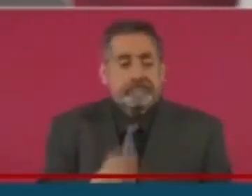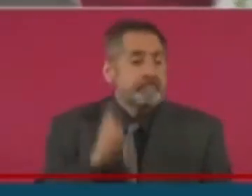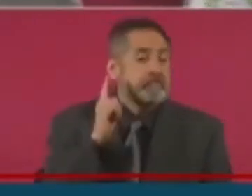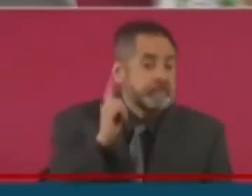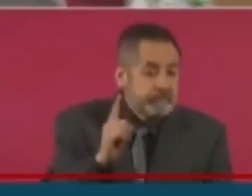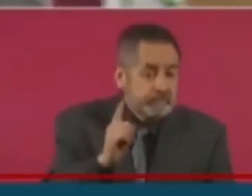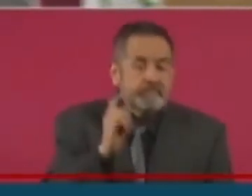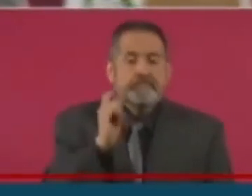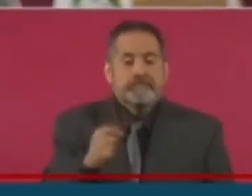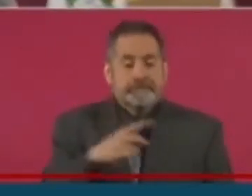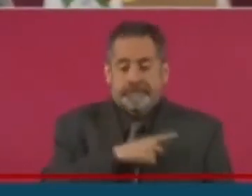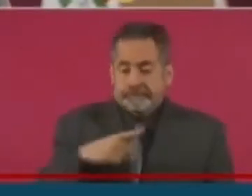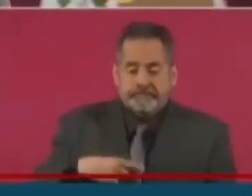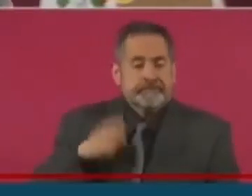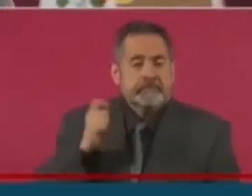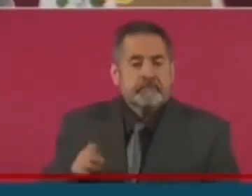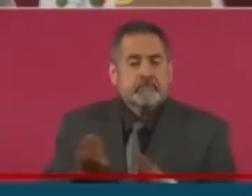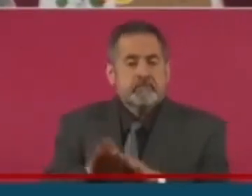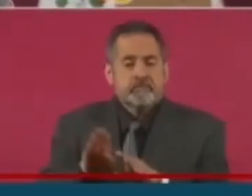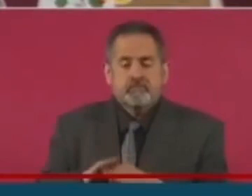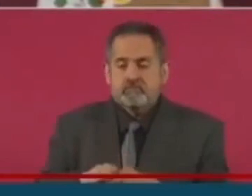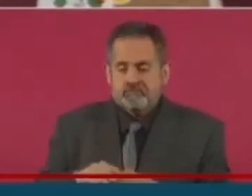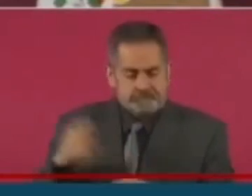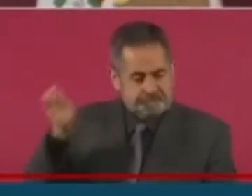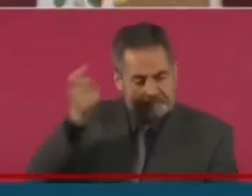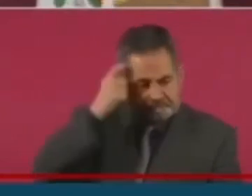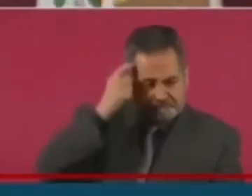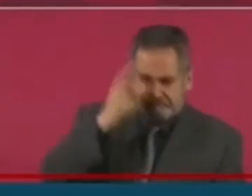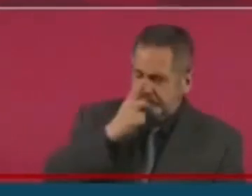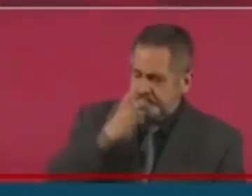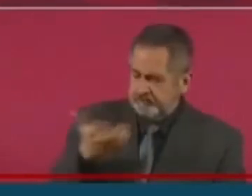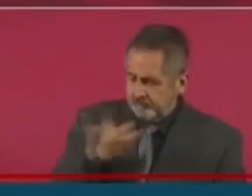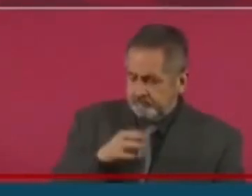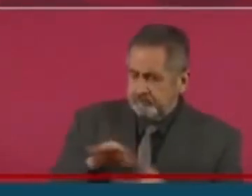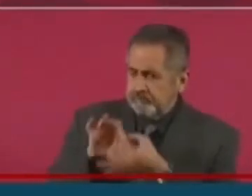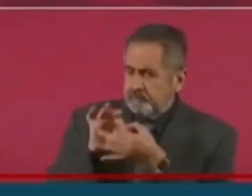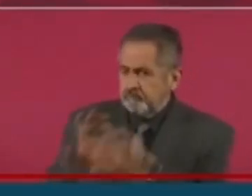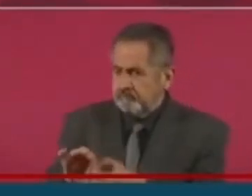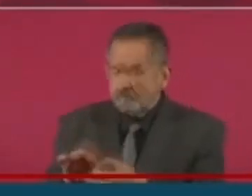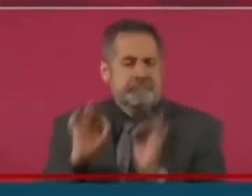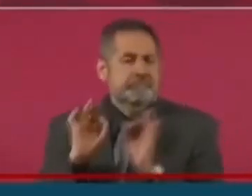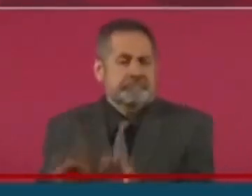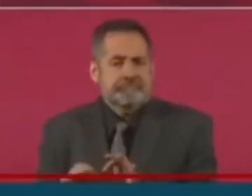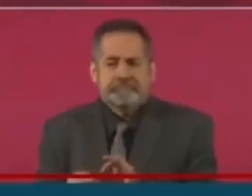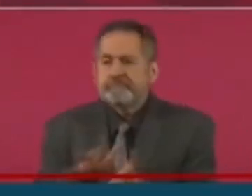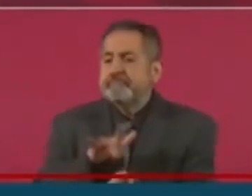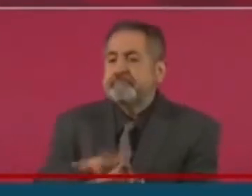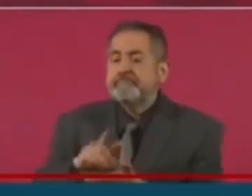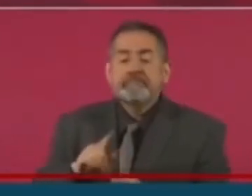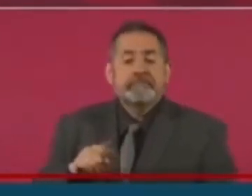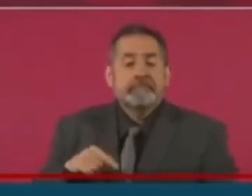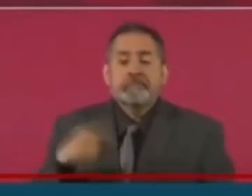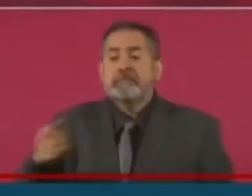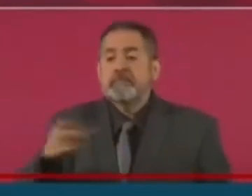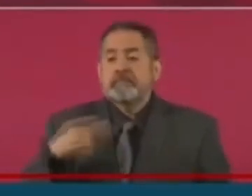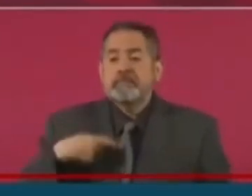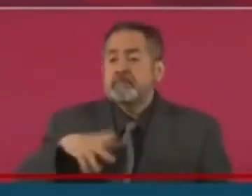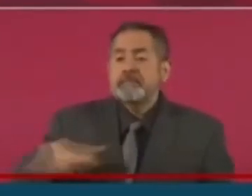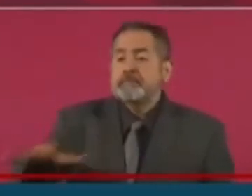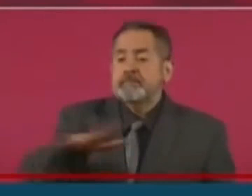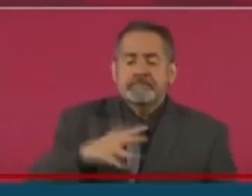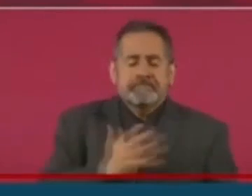determine whether the population agrees or disagrees with his administration. The original date for the presentation of the report